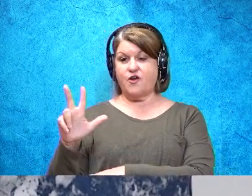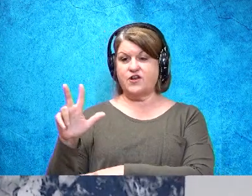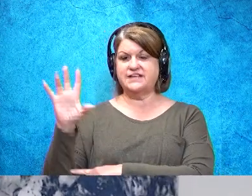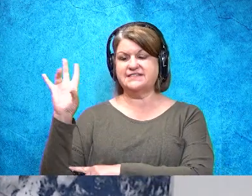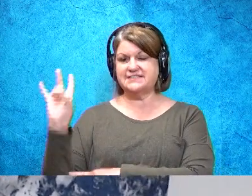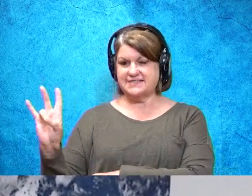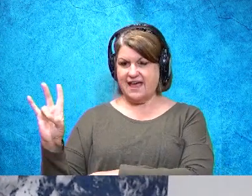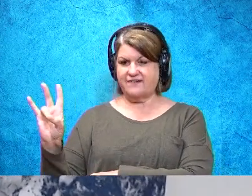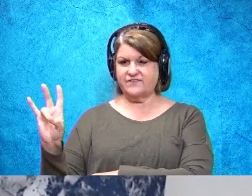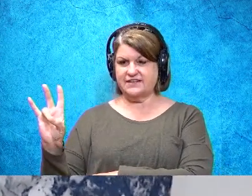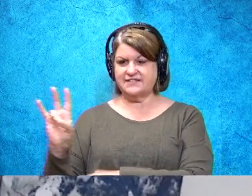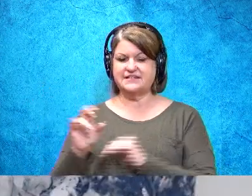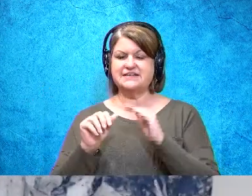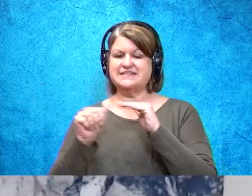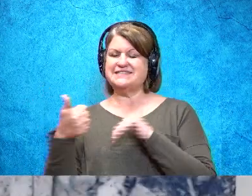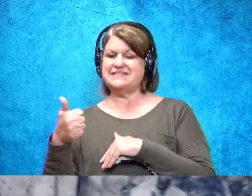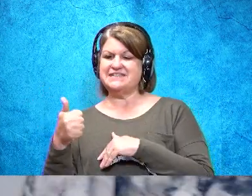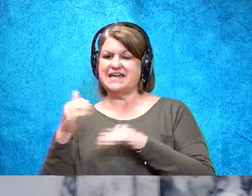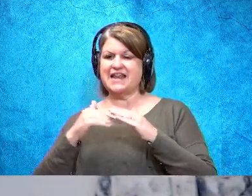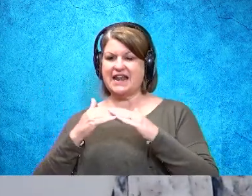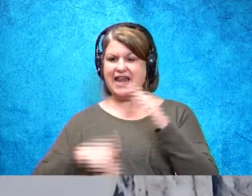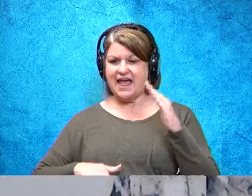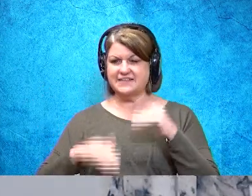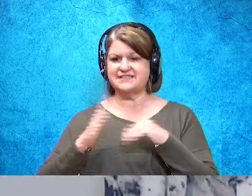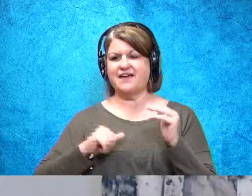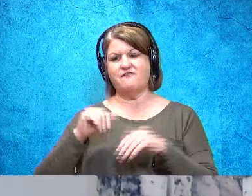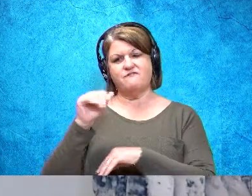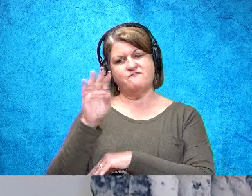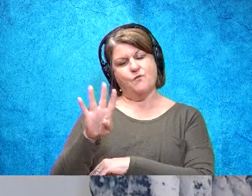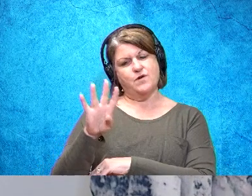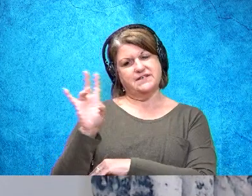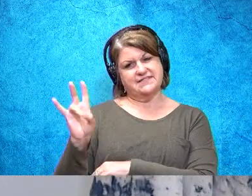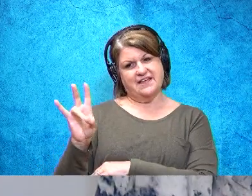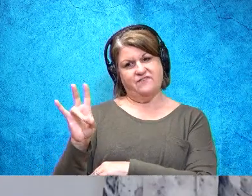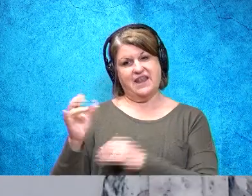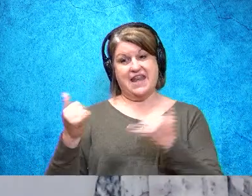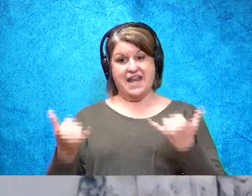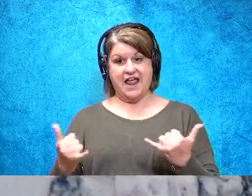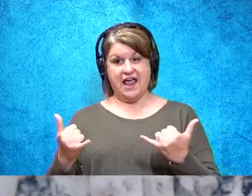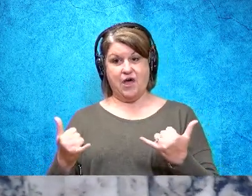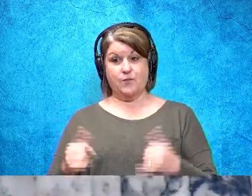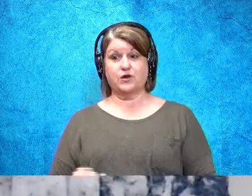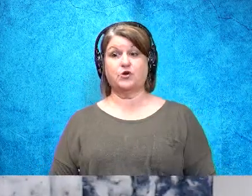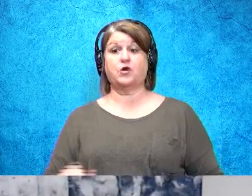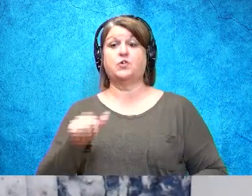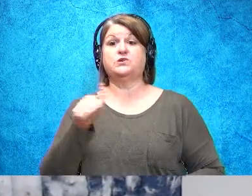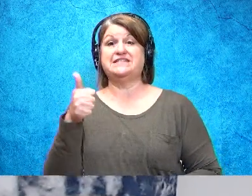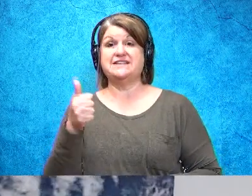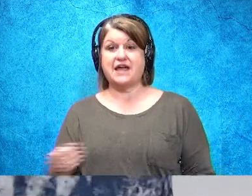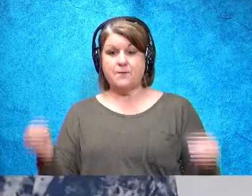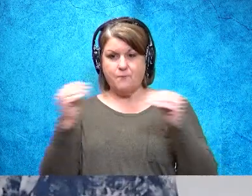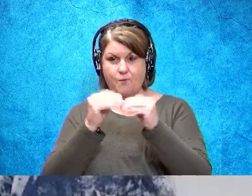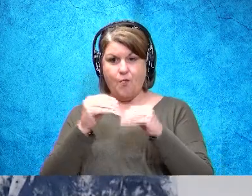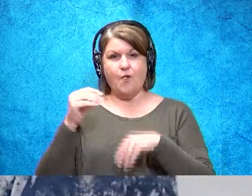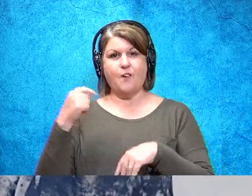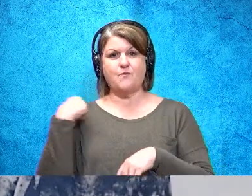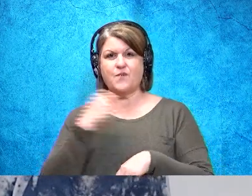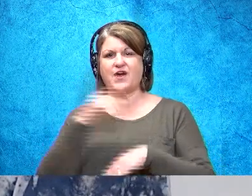37 is 10 less than 47. Now let's do 10 more. We're going to add a rod.